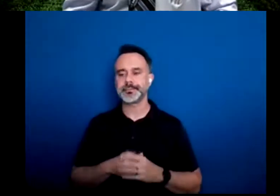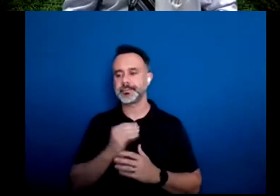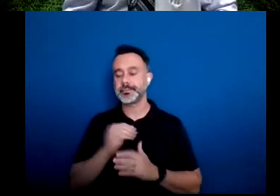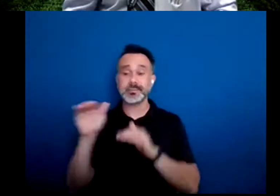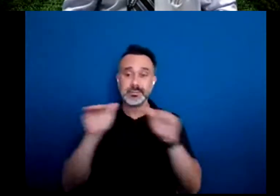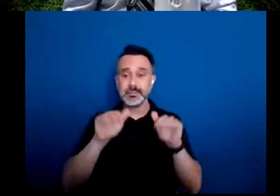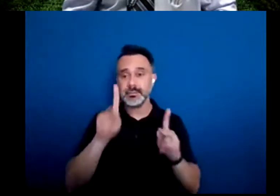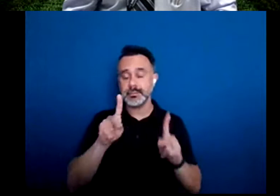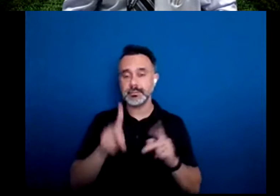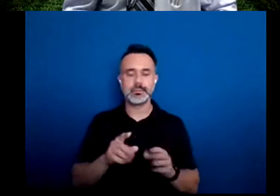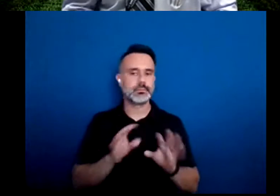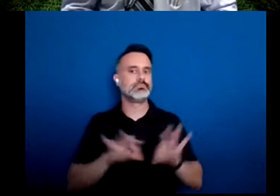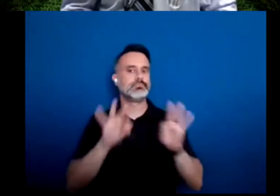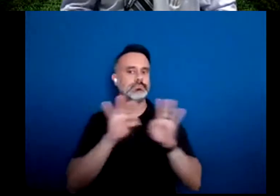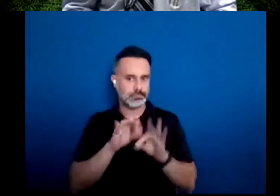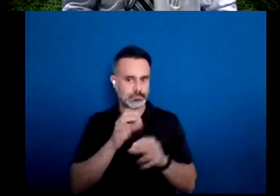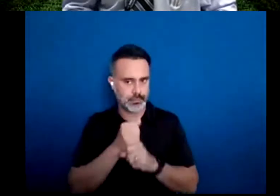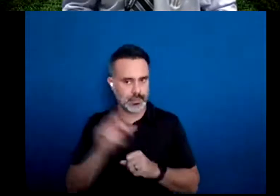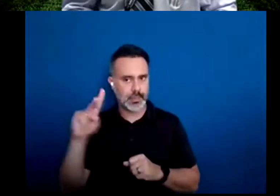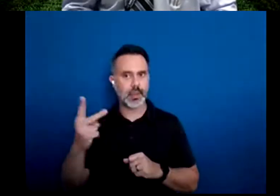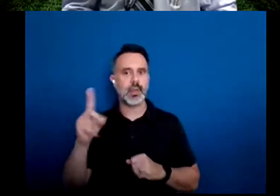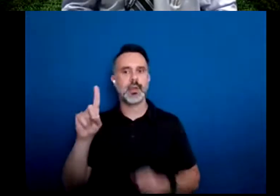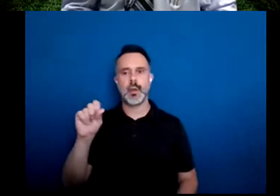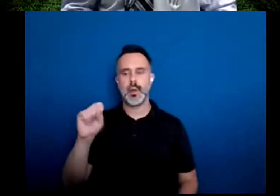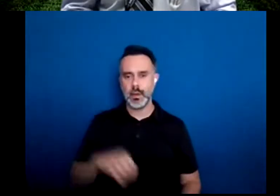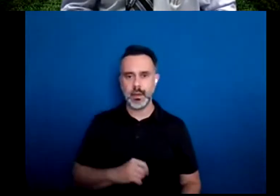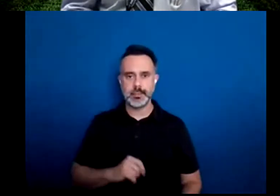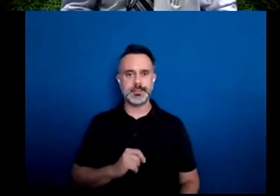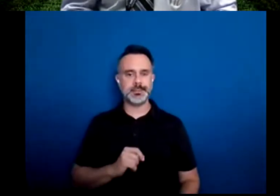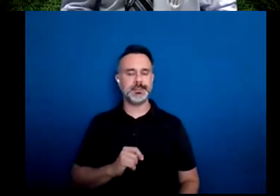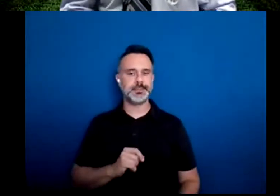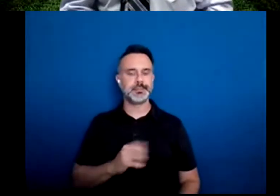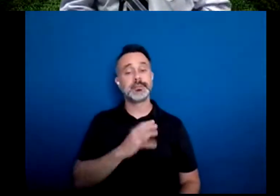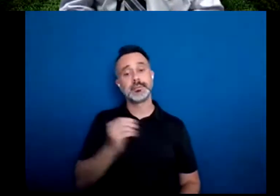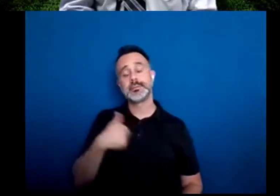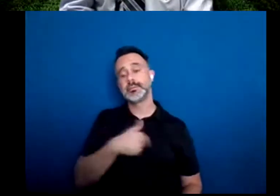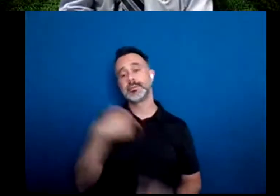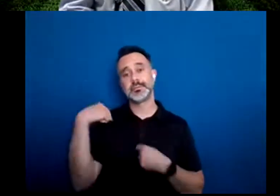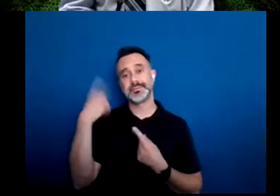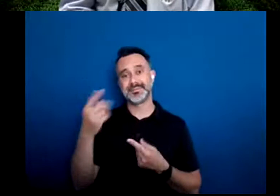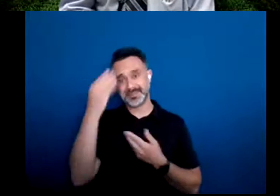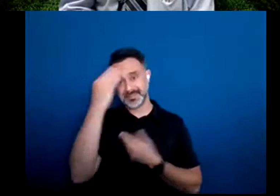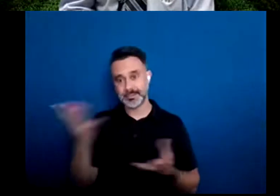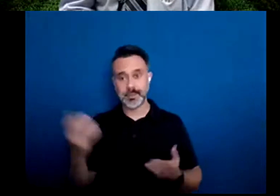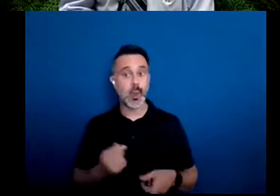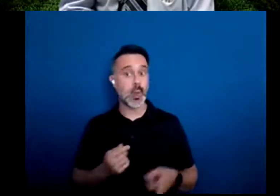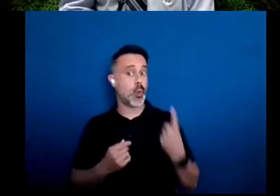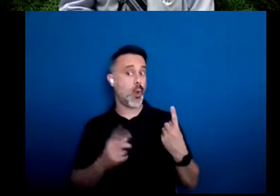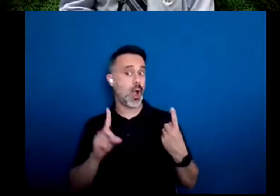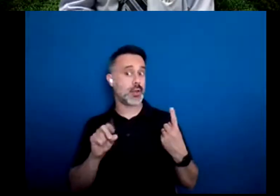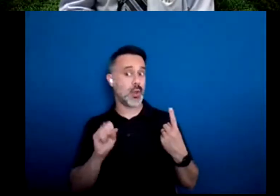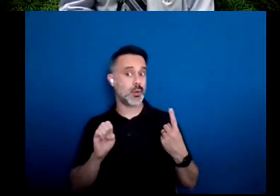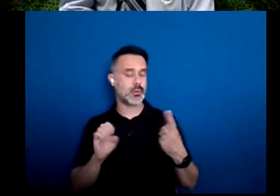dose. And actually, we've been telling people that one dose is better than, I mean, two